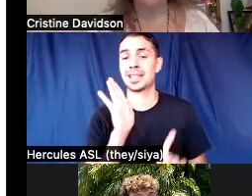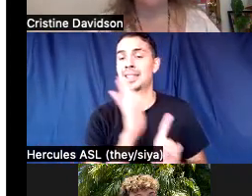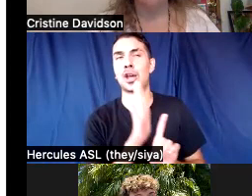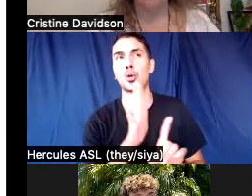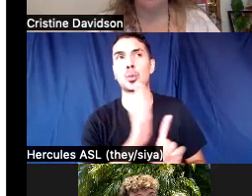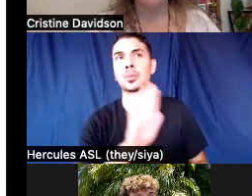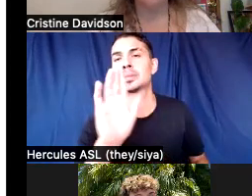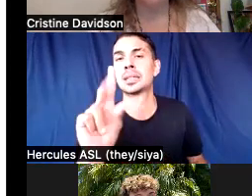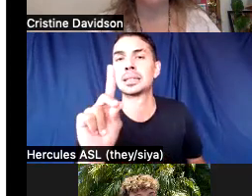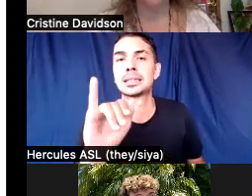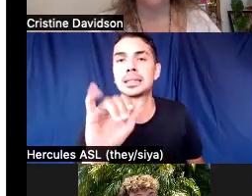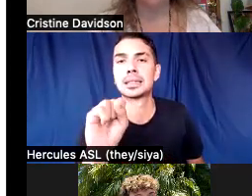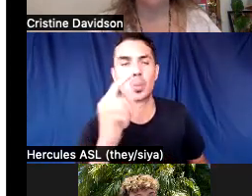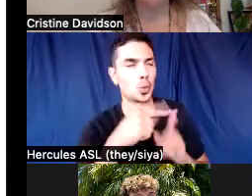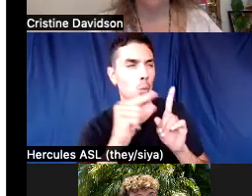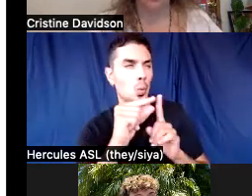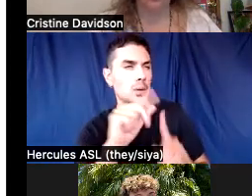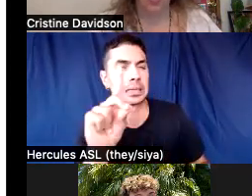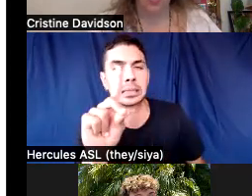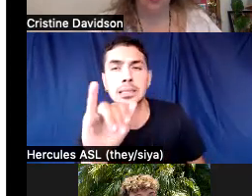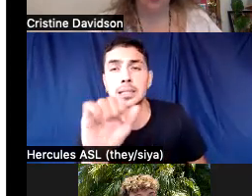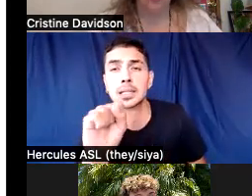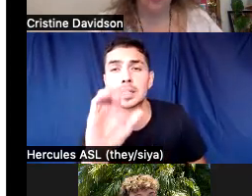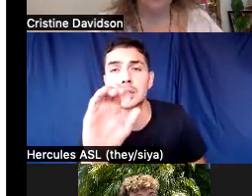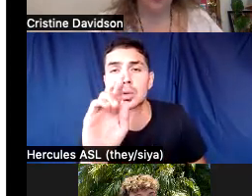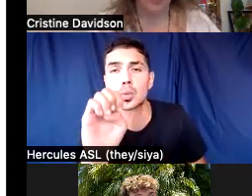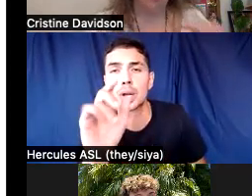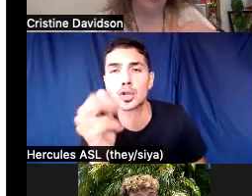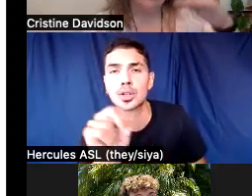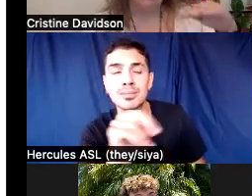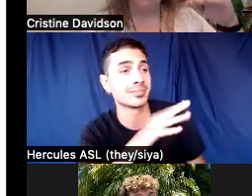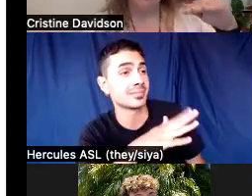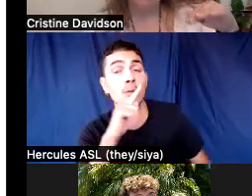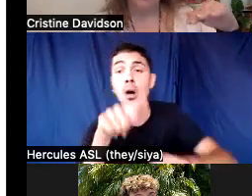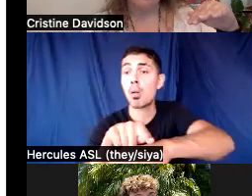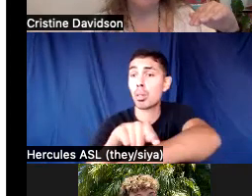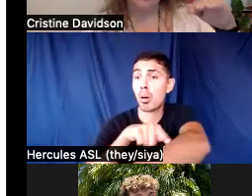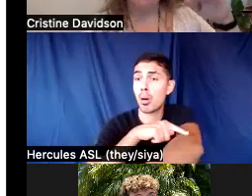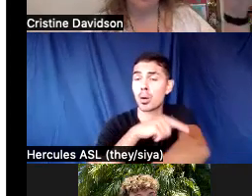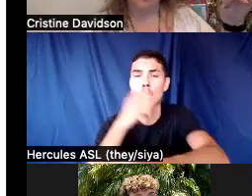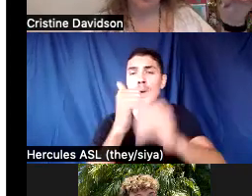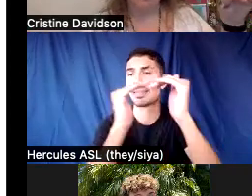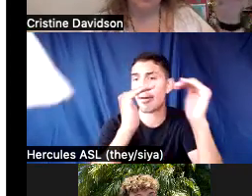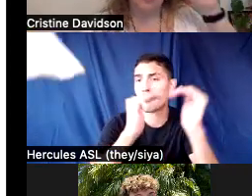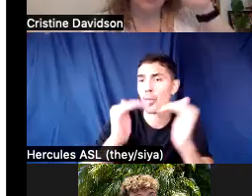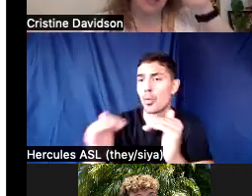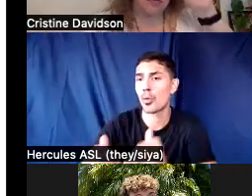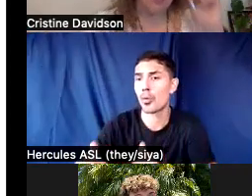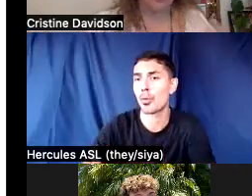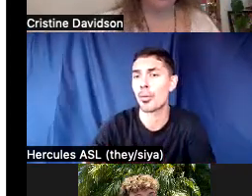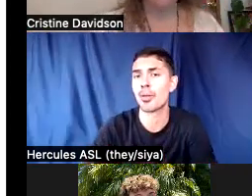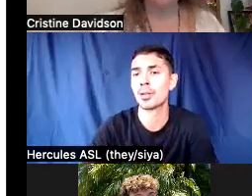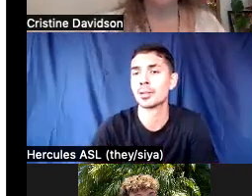discretion in when they're making that decision for how long or at what level that the sex offender is going to be